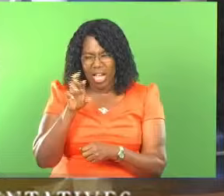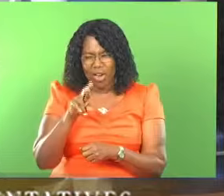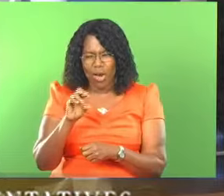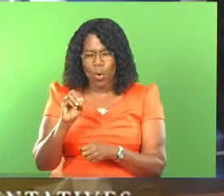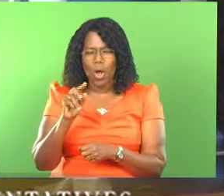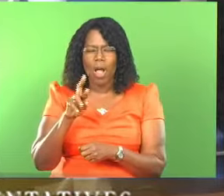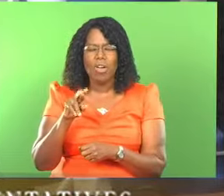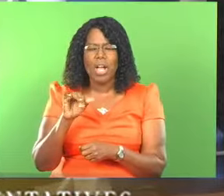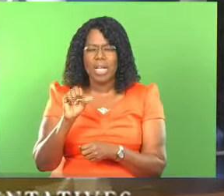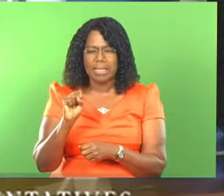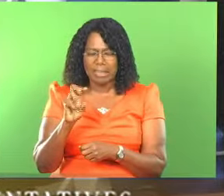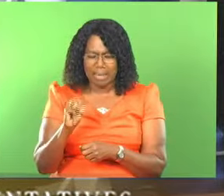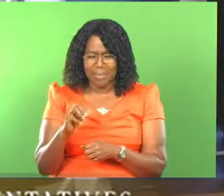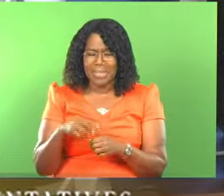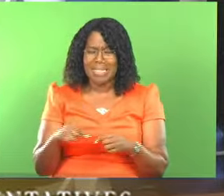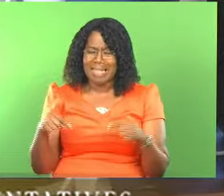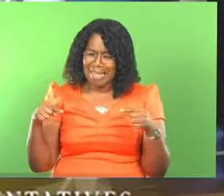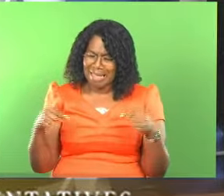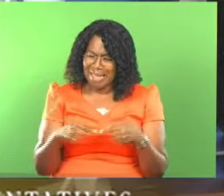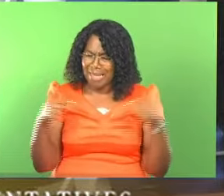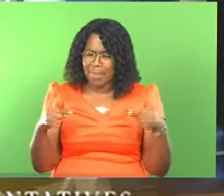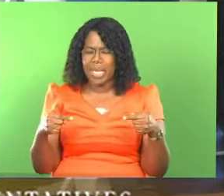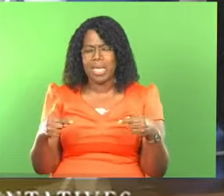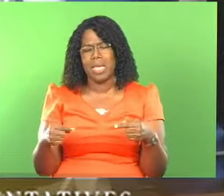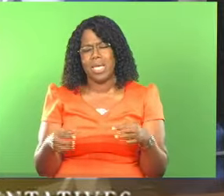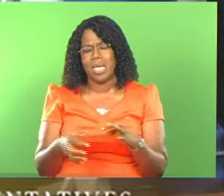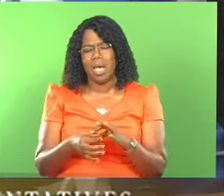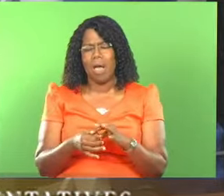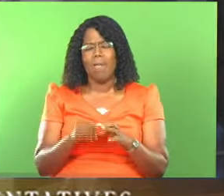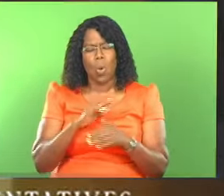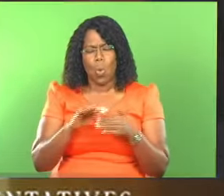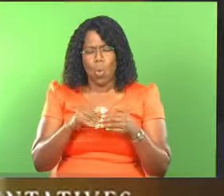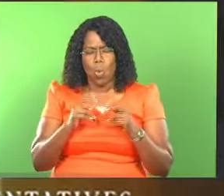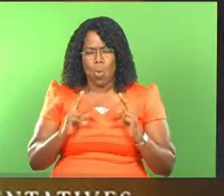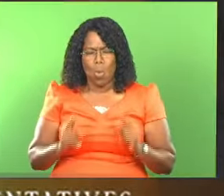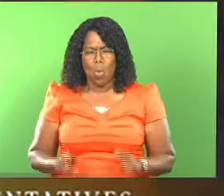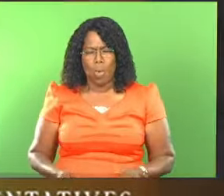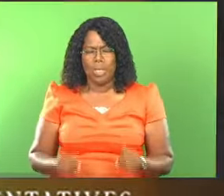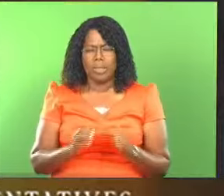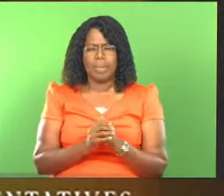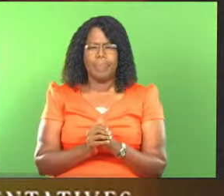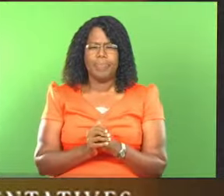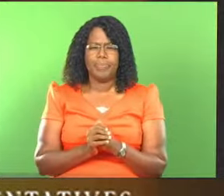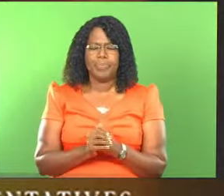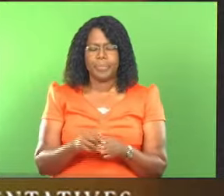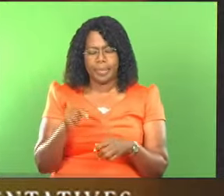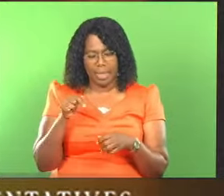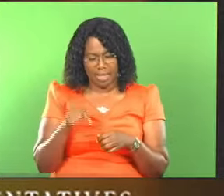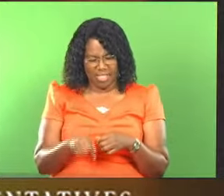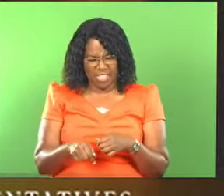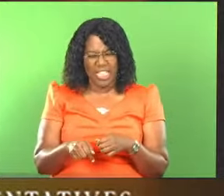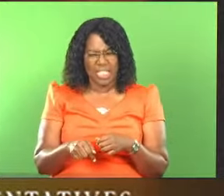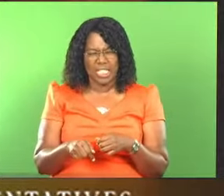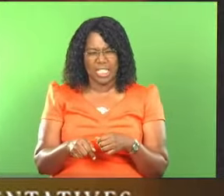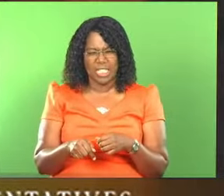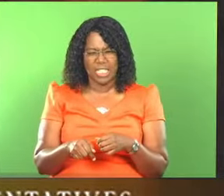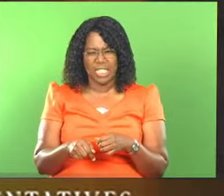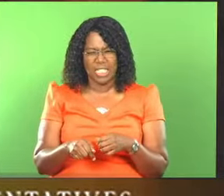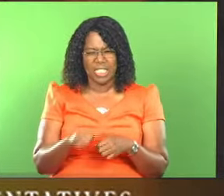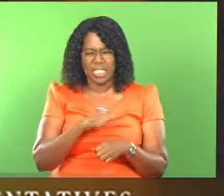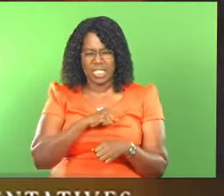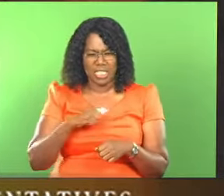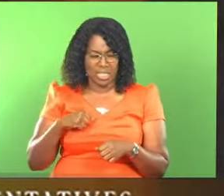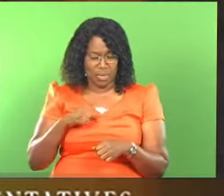This very Red House has itself witnessed the wounds of terror and